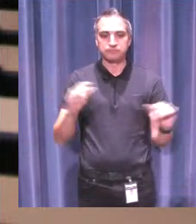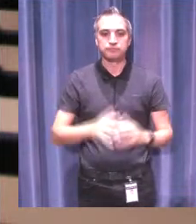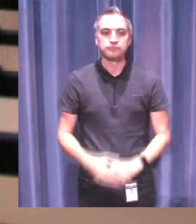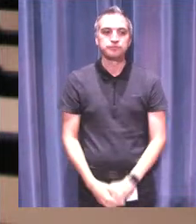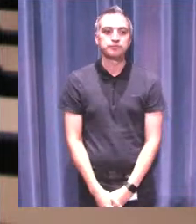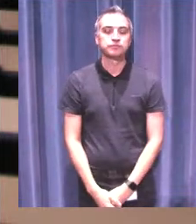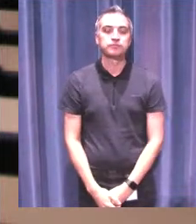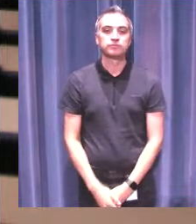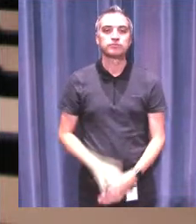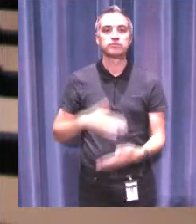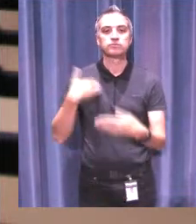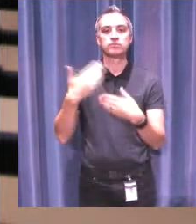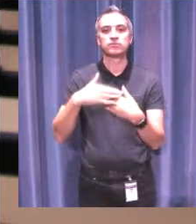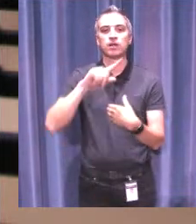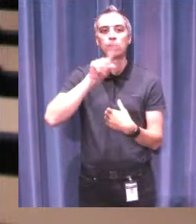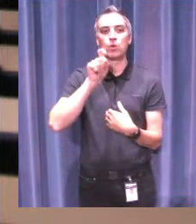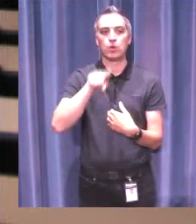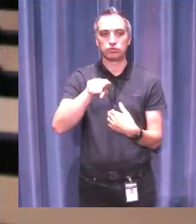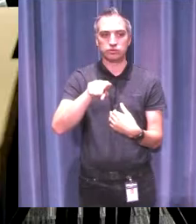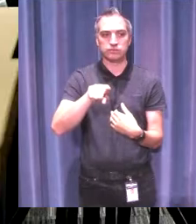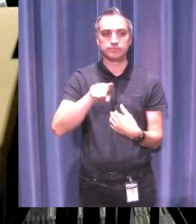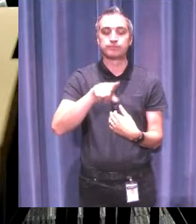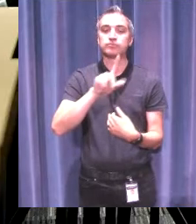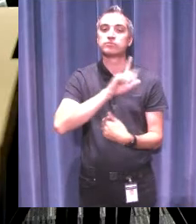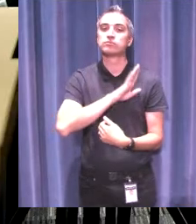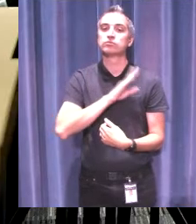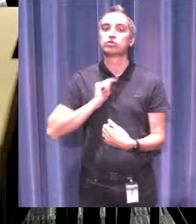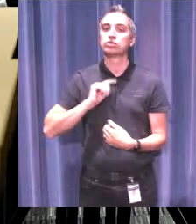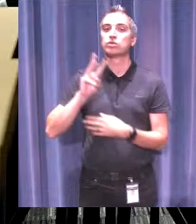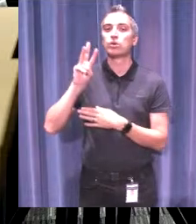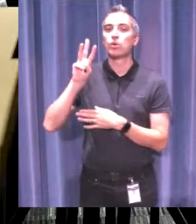The next question, Trustee Wendy.